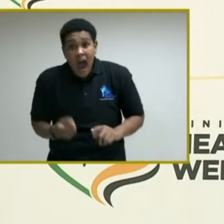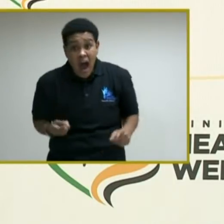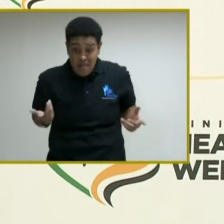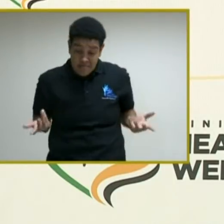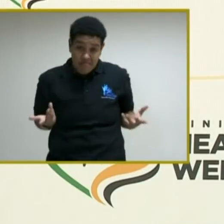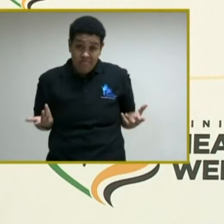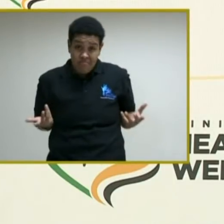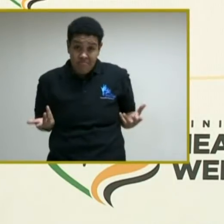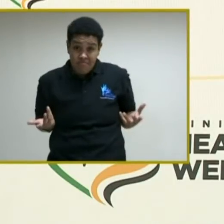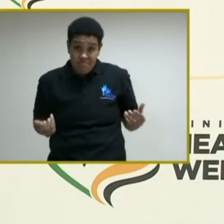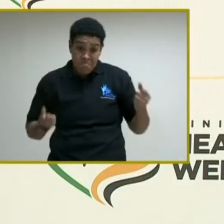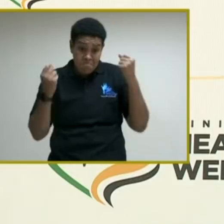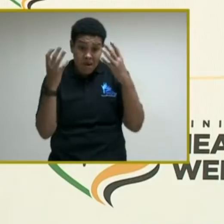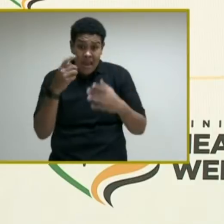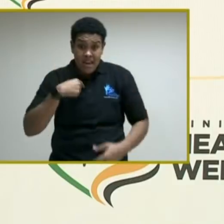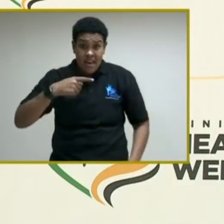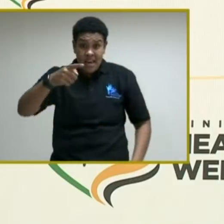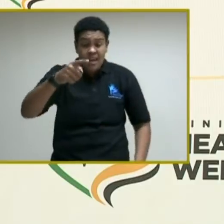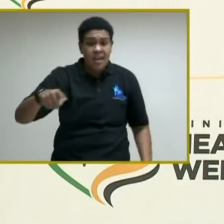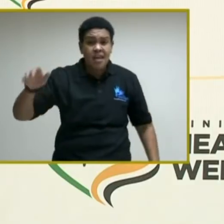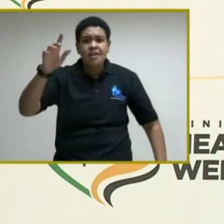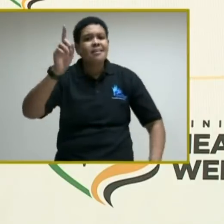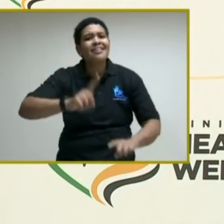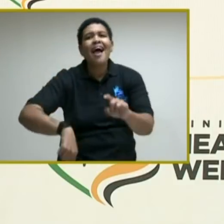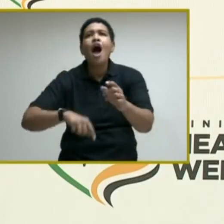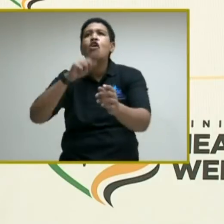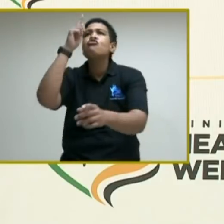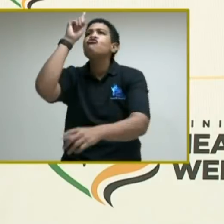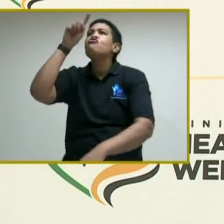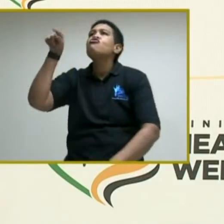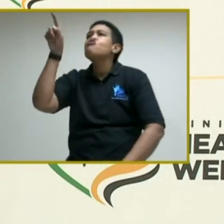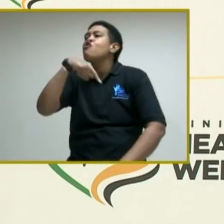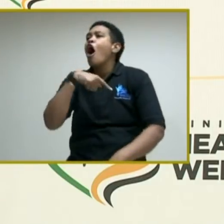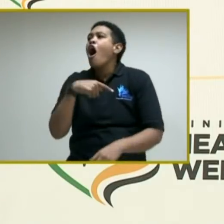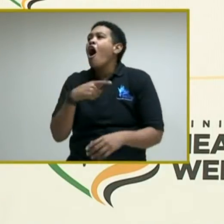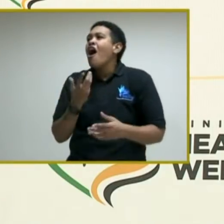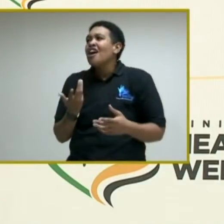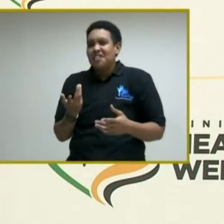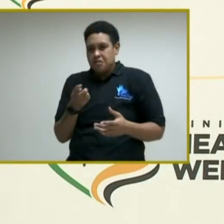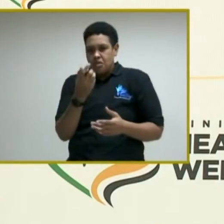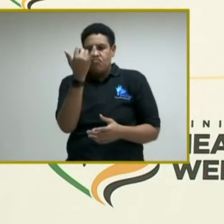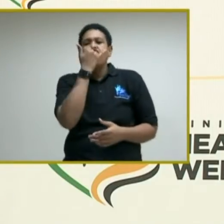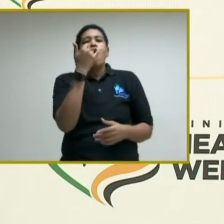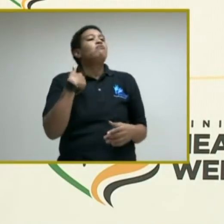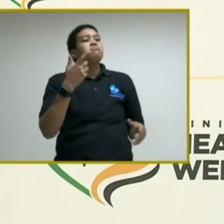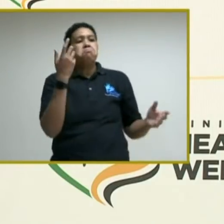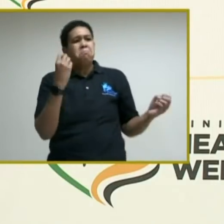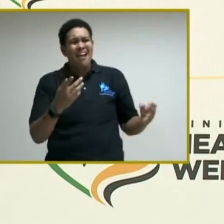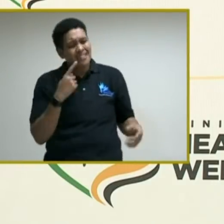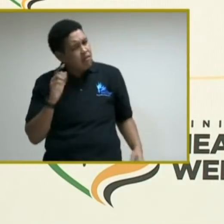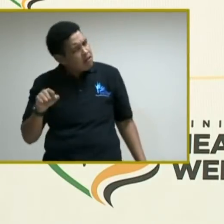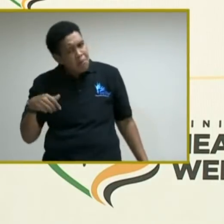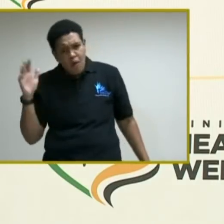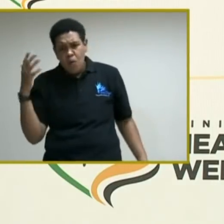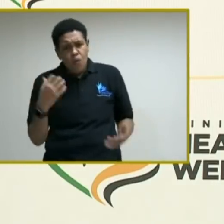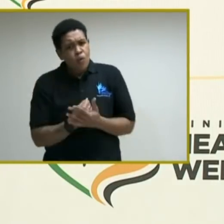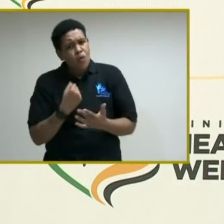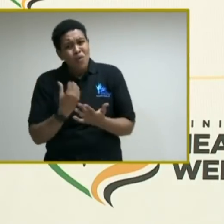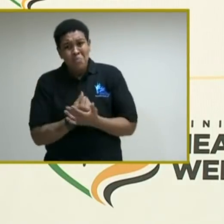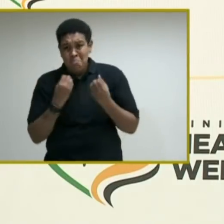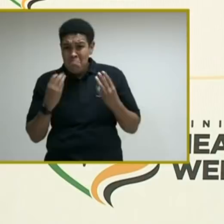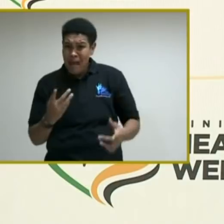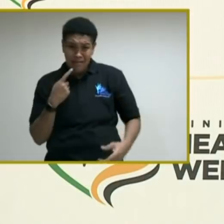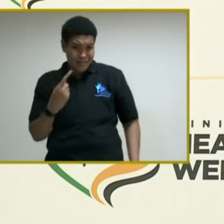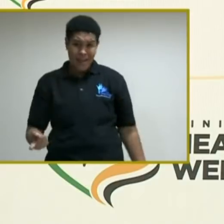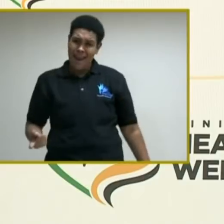And so many of us could not be wrong in terms of the value of vaccination, that it is good for us, it is good